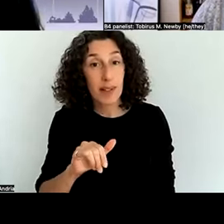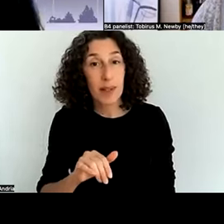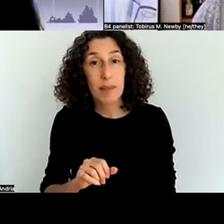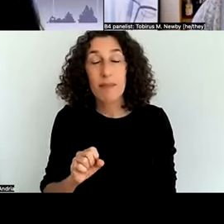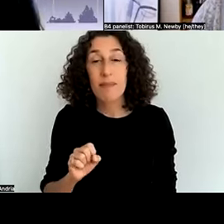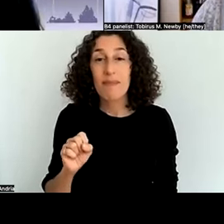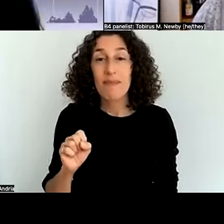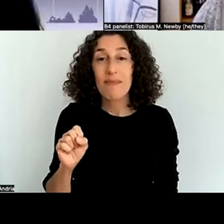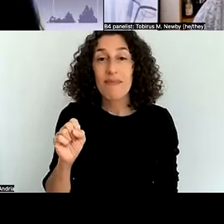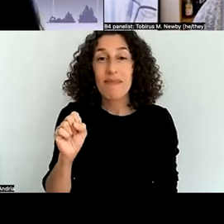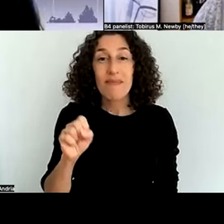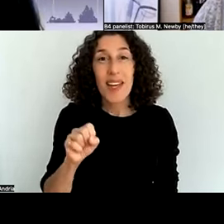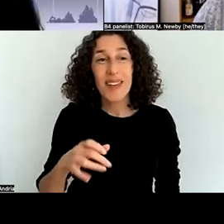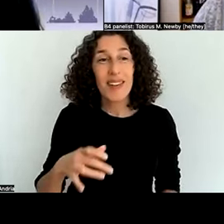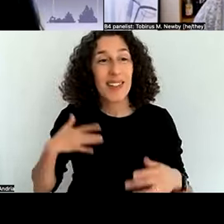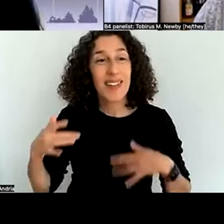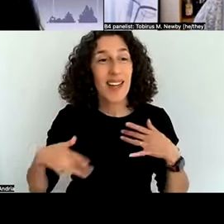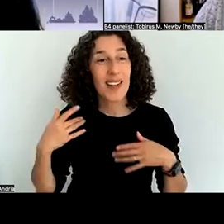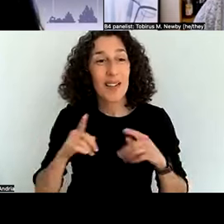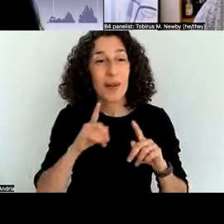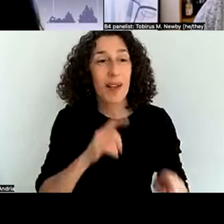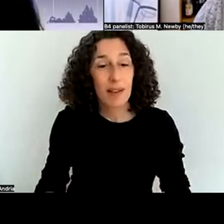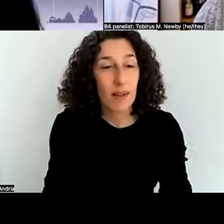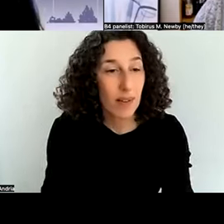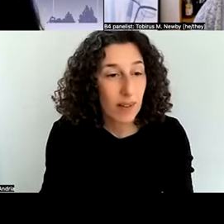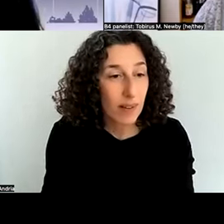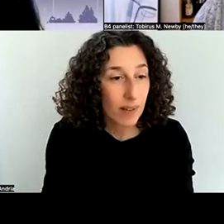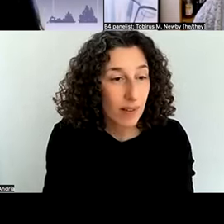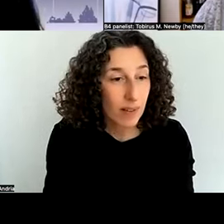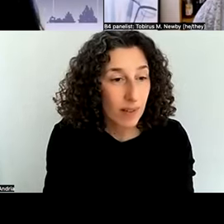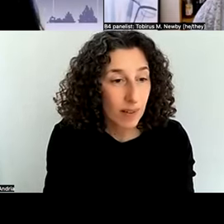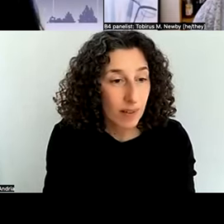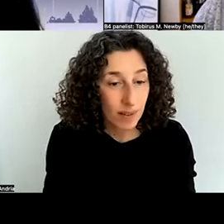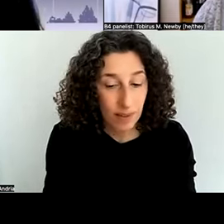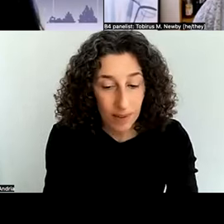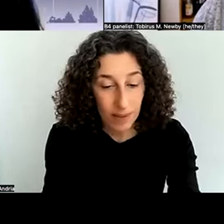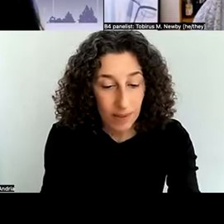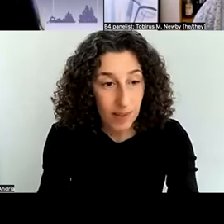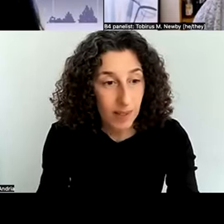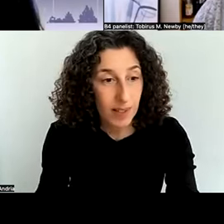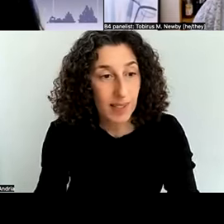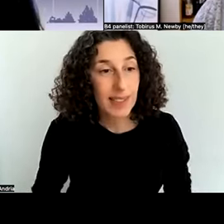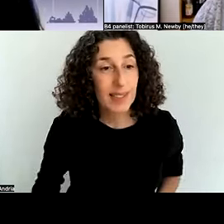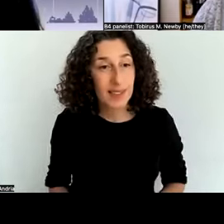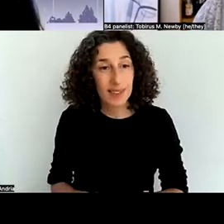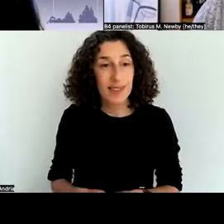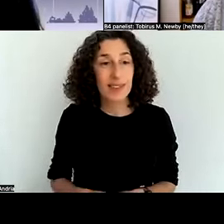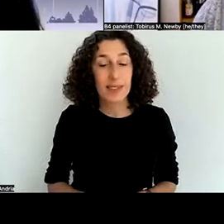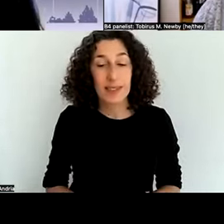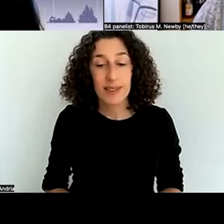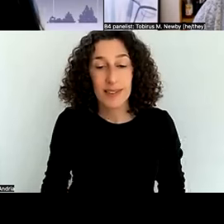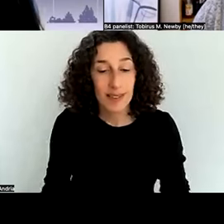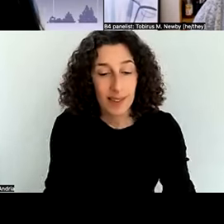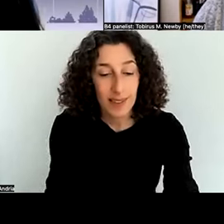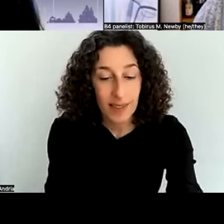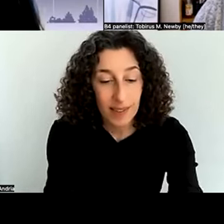of order on the questions already, but we'll see what comes up with a second pass. I prepared some notes and also may end up deviating